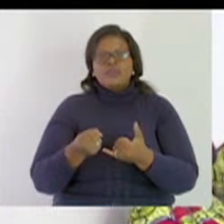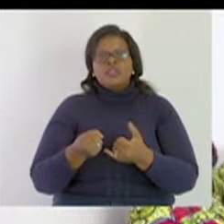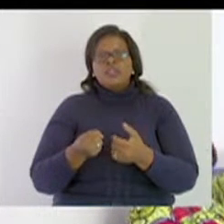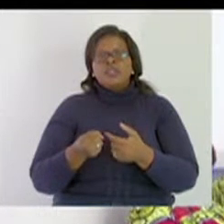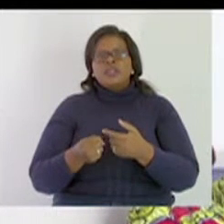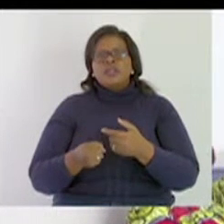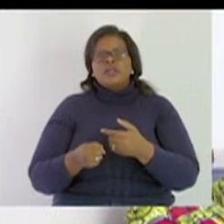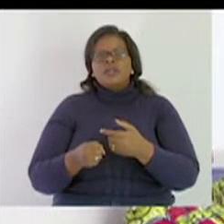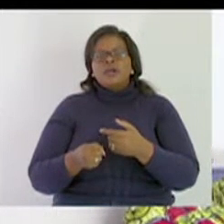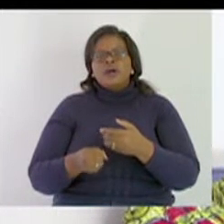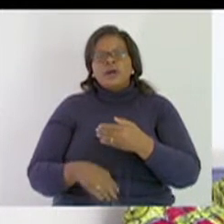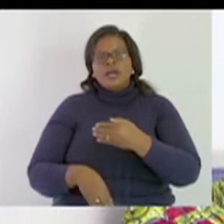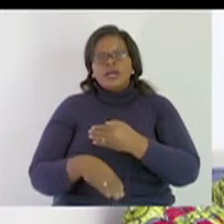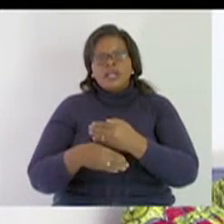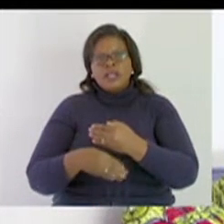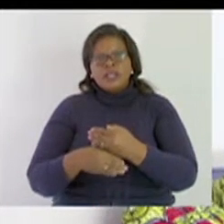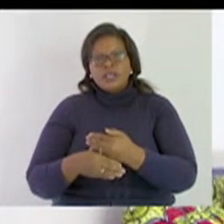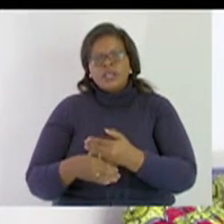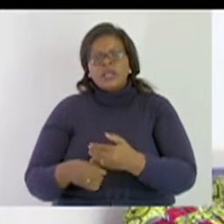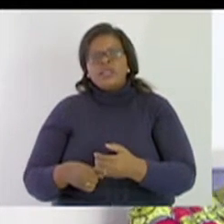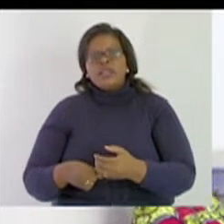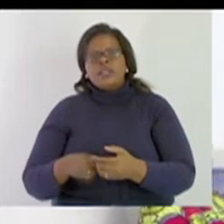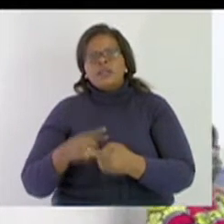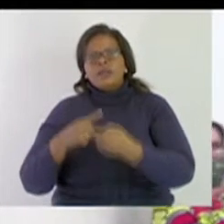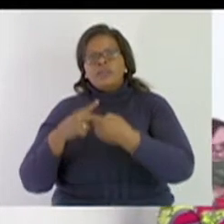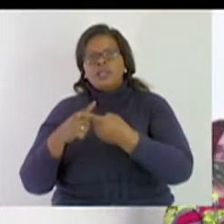first? According to BODMAS,